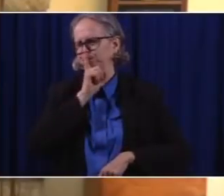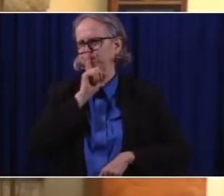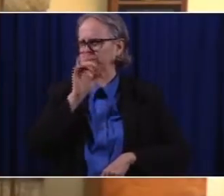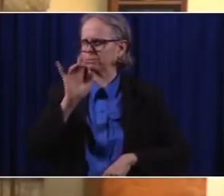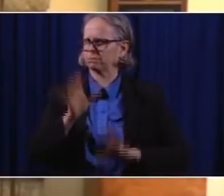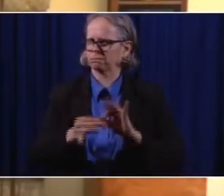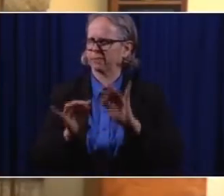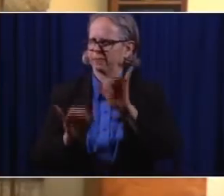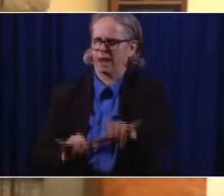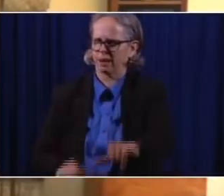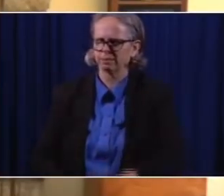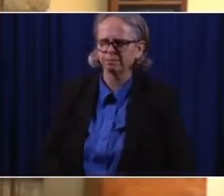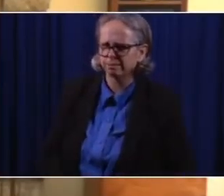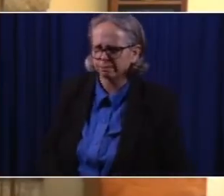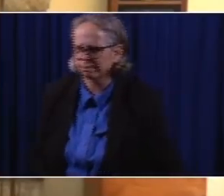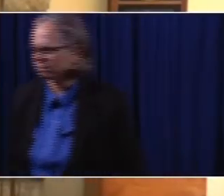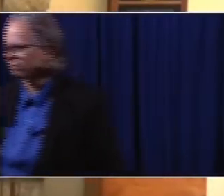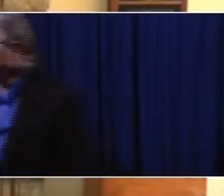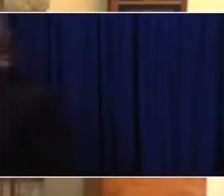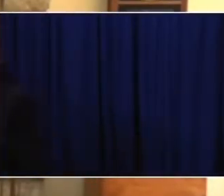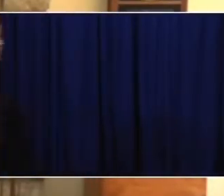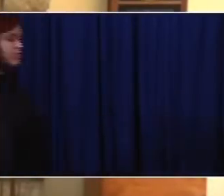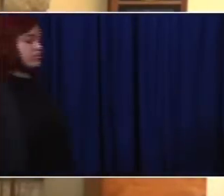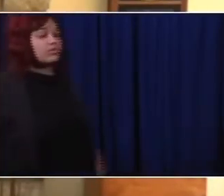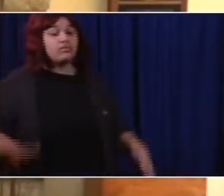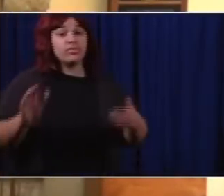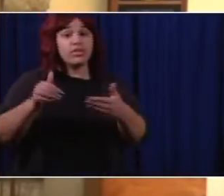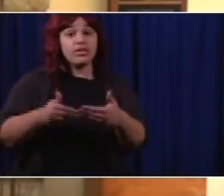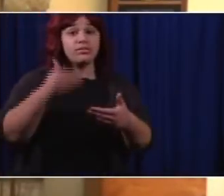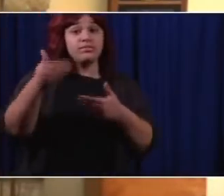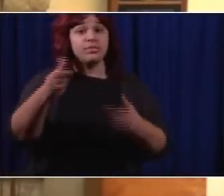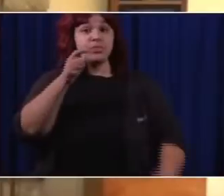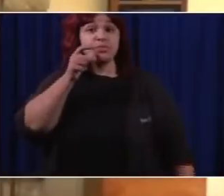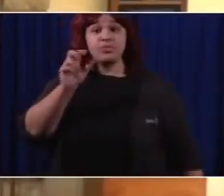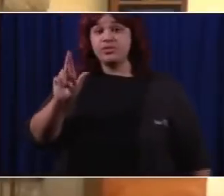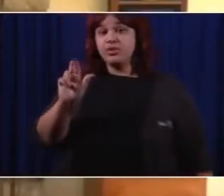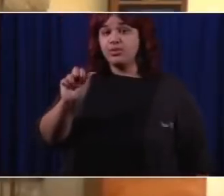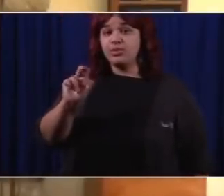Next question is from Randy Ludlow at the Columbus Dispatch. Hey, Randy.